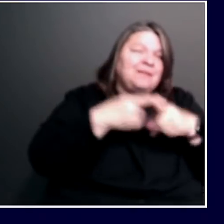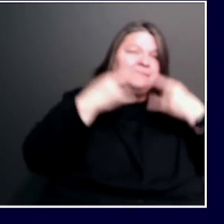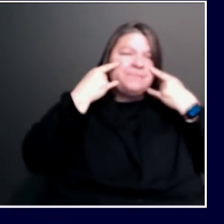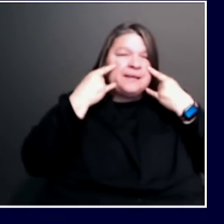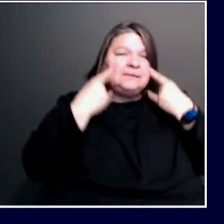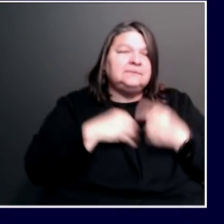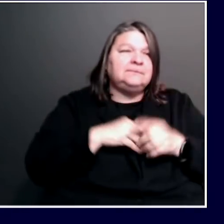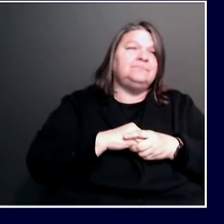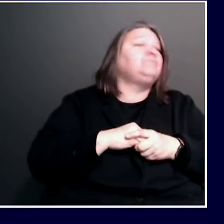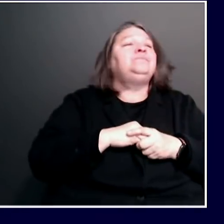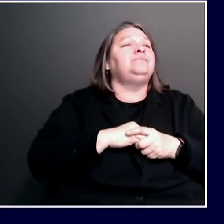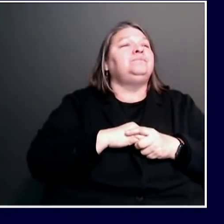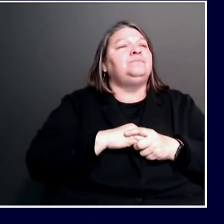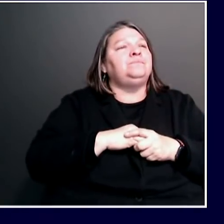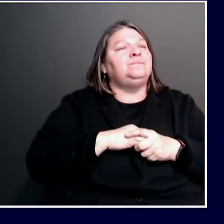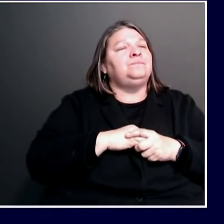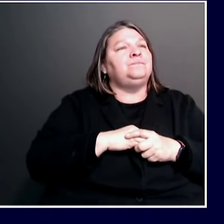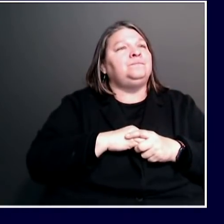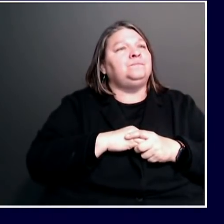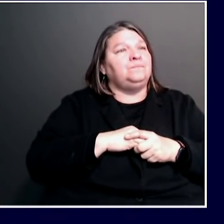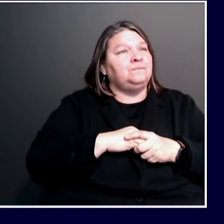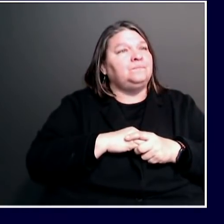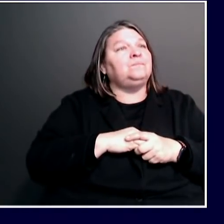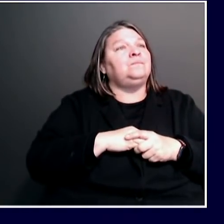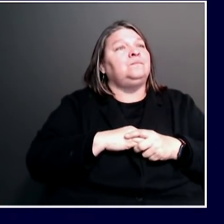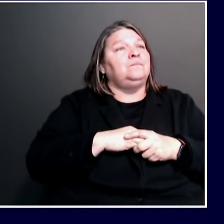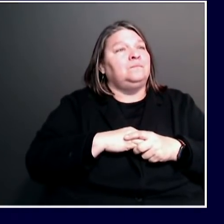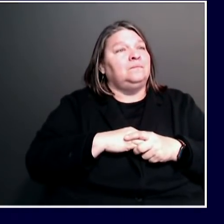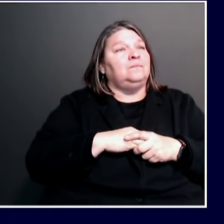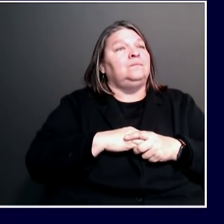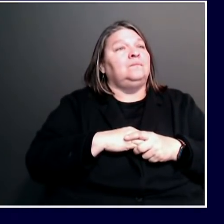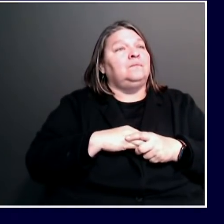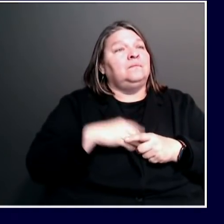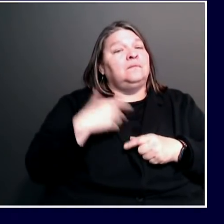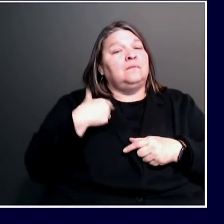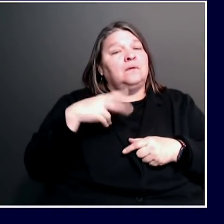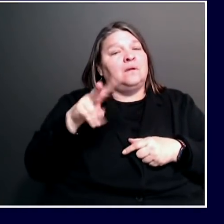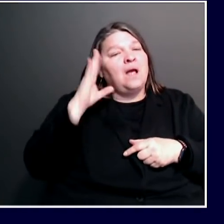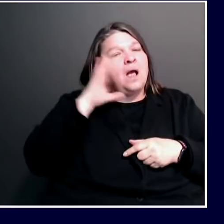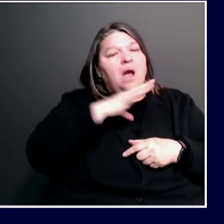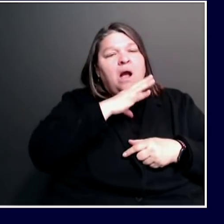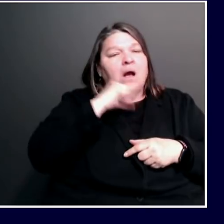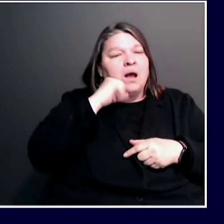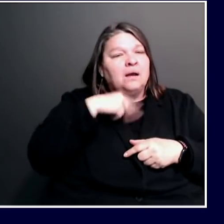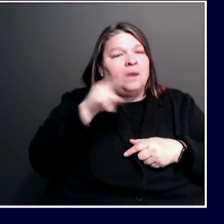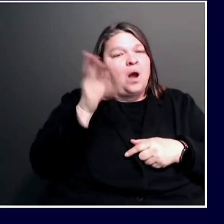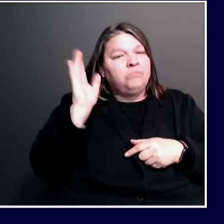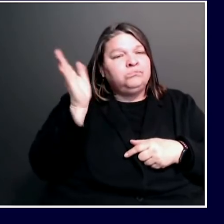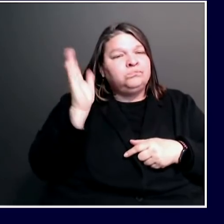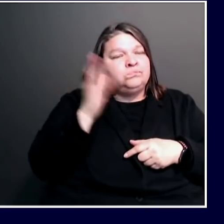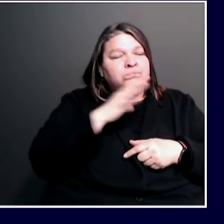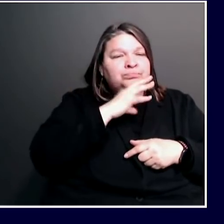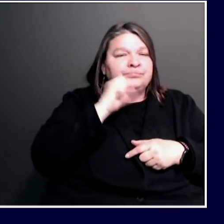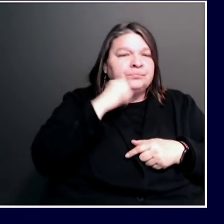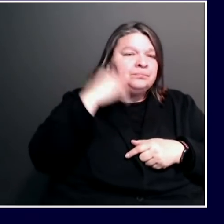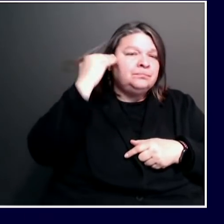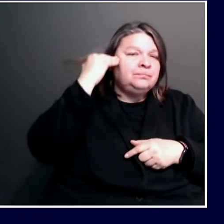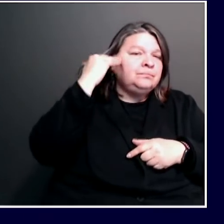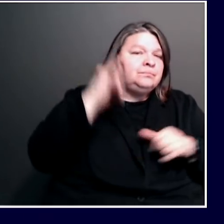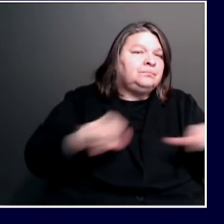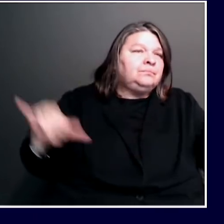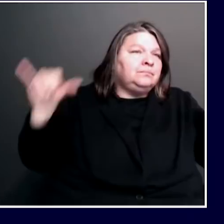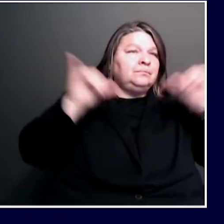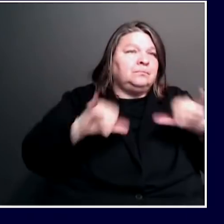lot of what I've just said sounds really familiar to you, that's not because today is Groundhog Day. It's